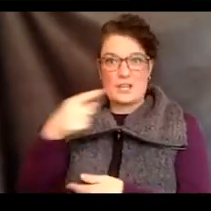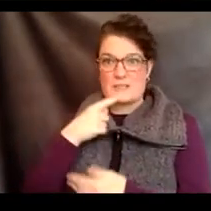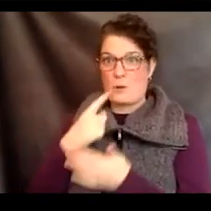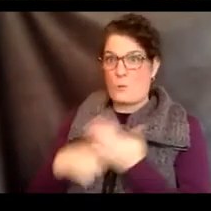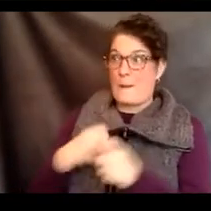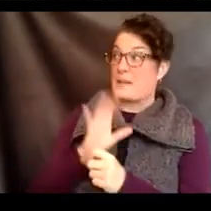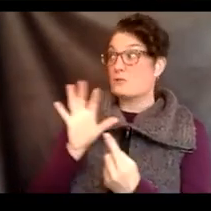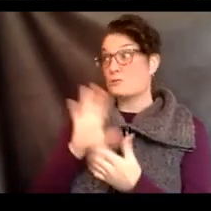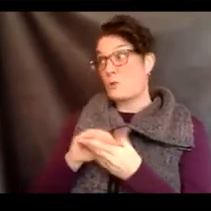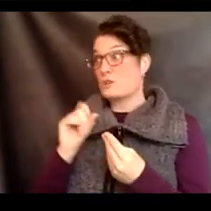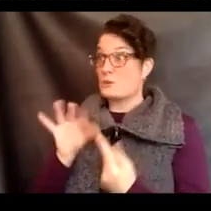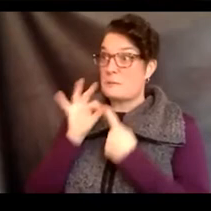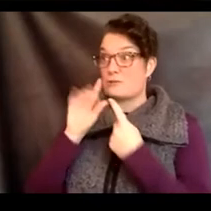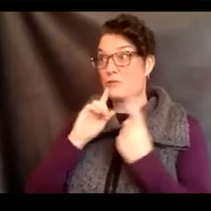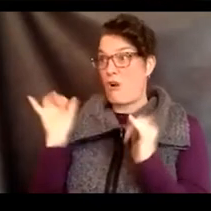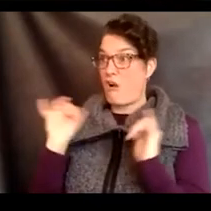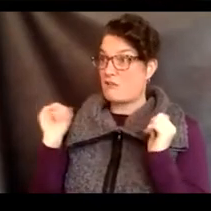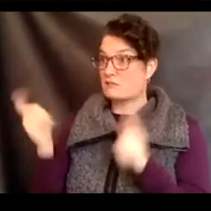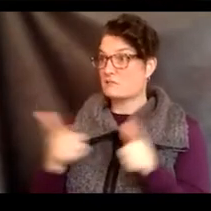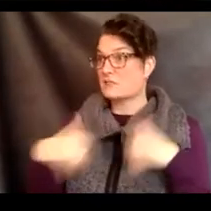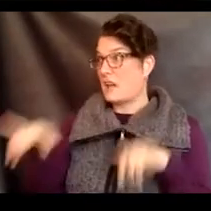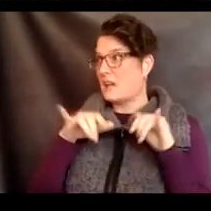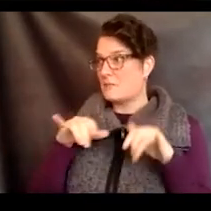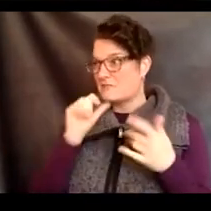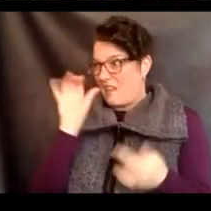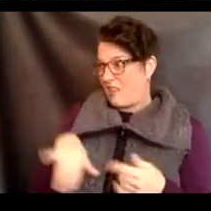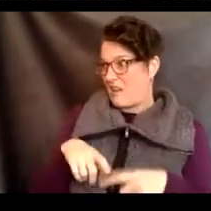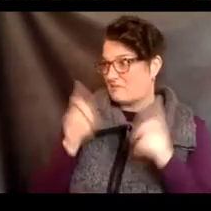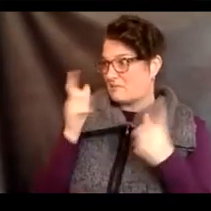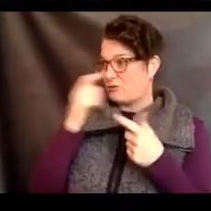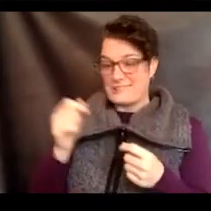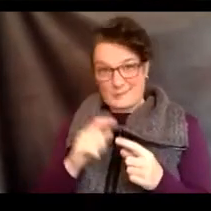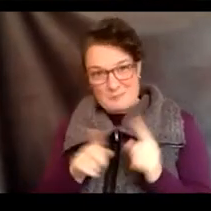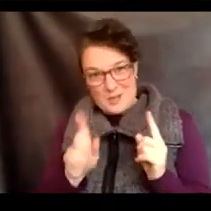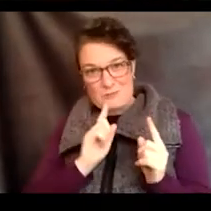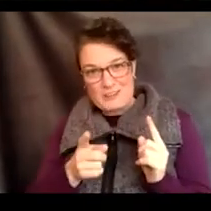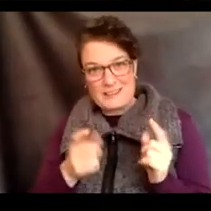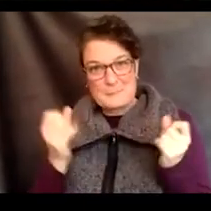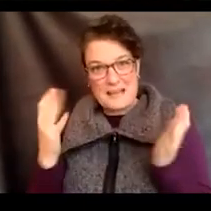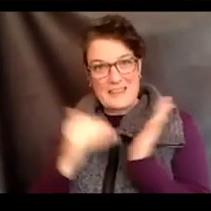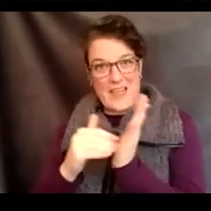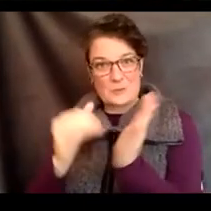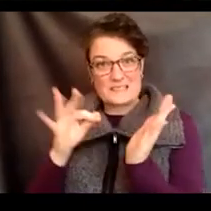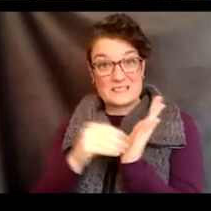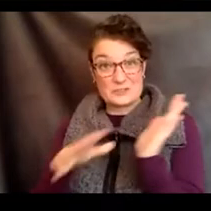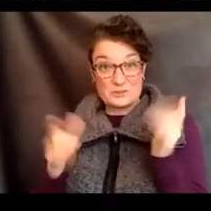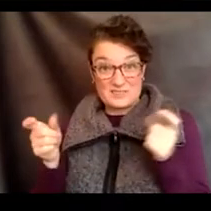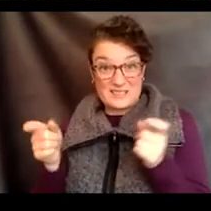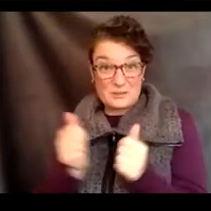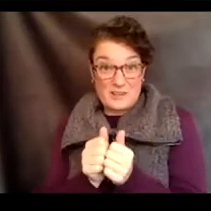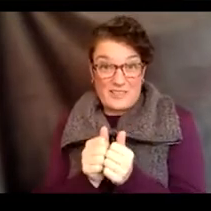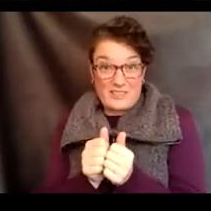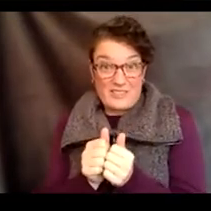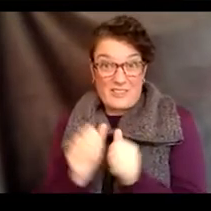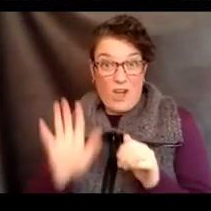story so special, we're all going through this and it doesn't seem that interesting, but the fact that this is something that, you know, thousands and thousands of students are dealing with all